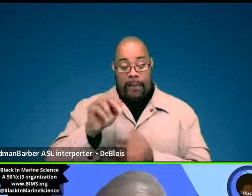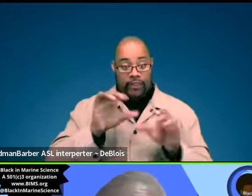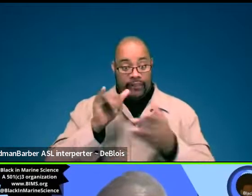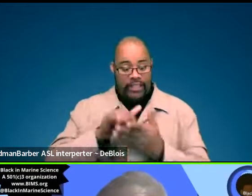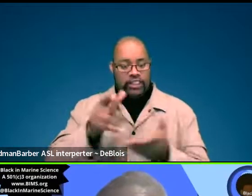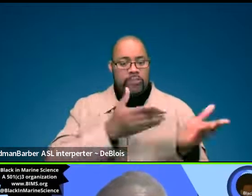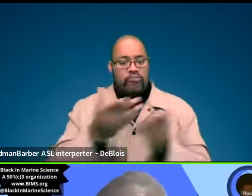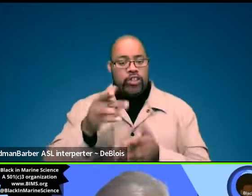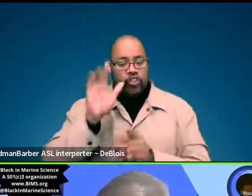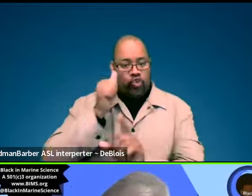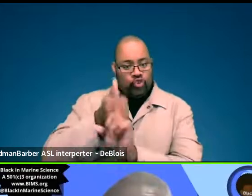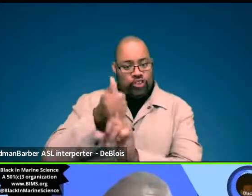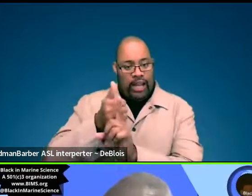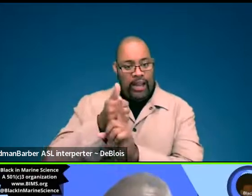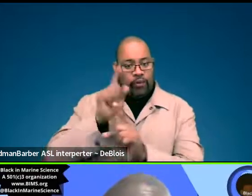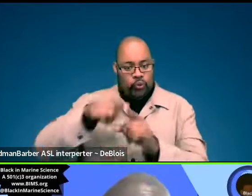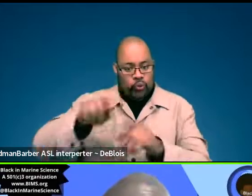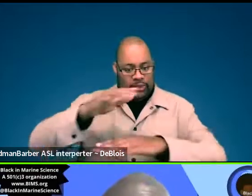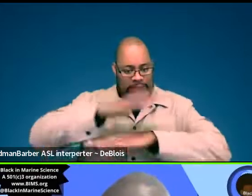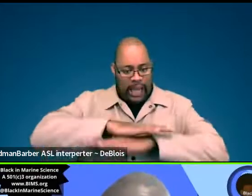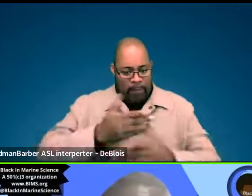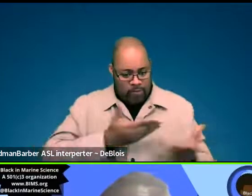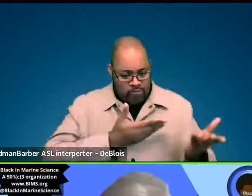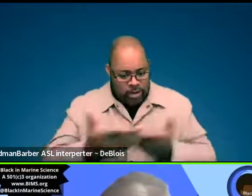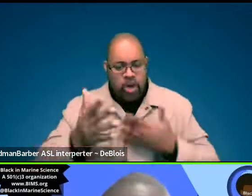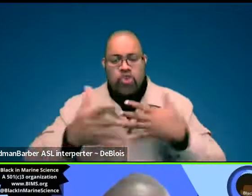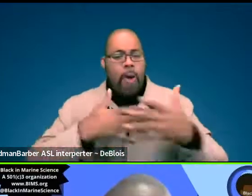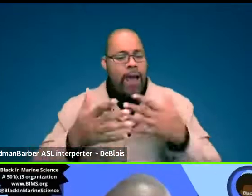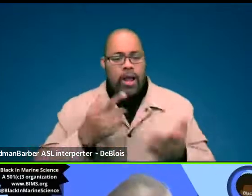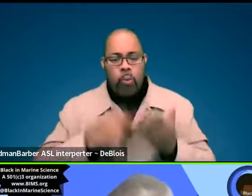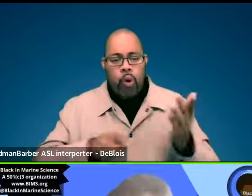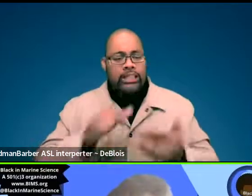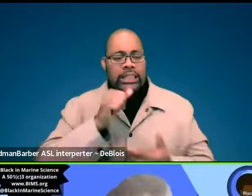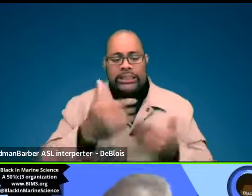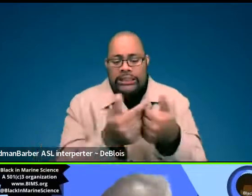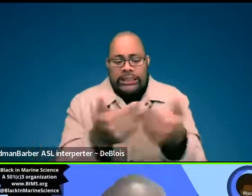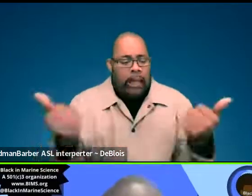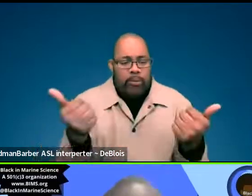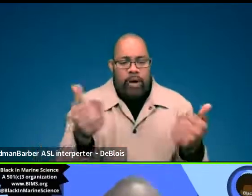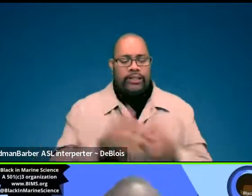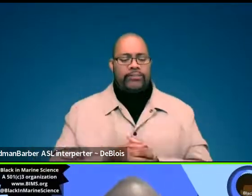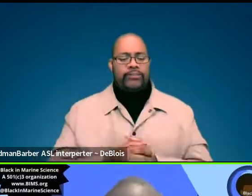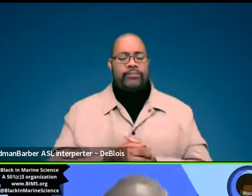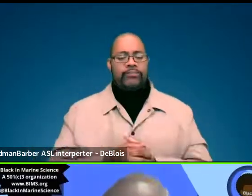brings Diamond to the table no matter what, right? She doesn't separate them.